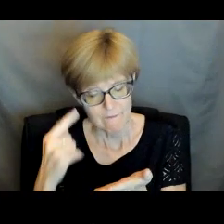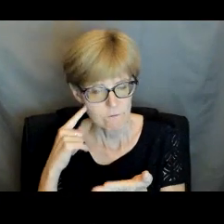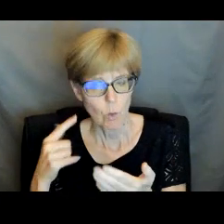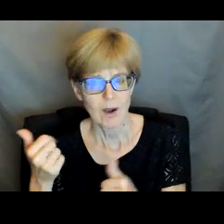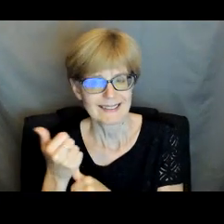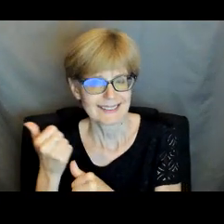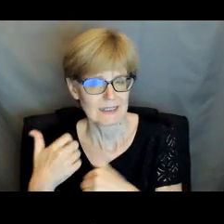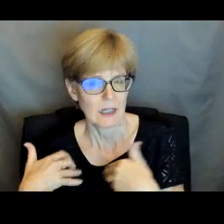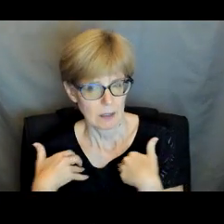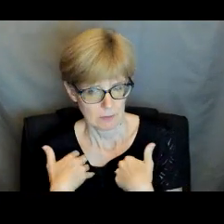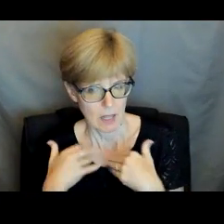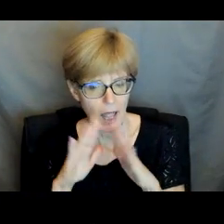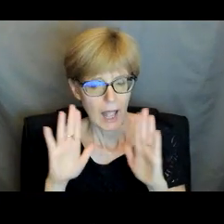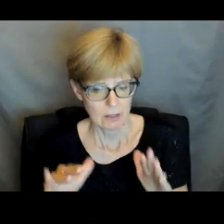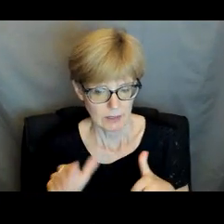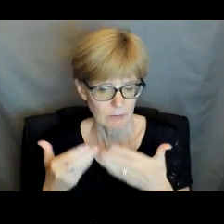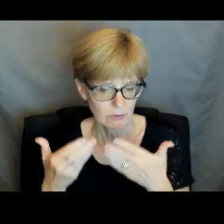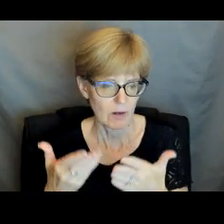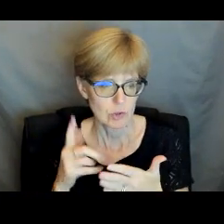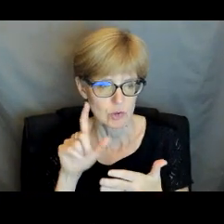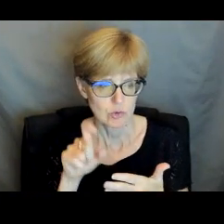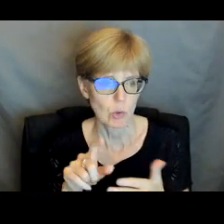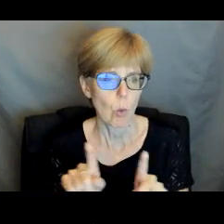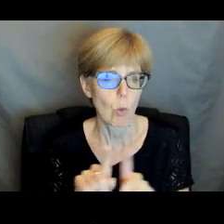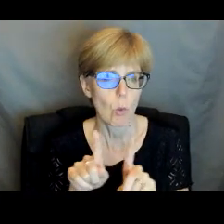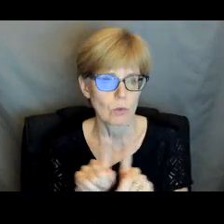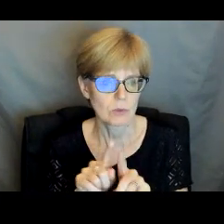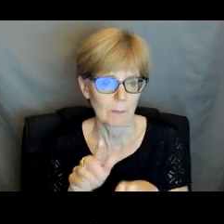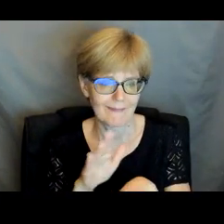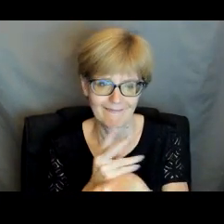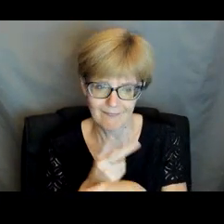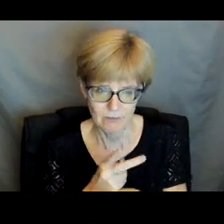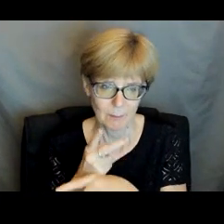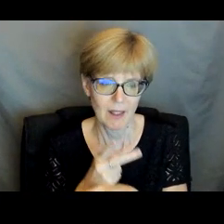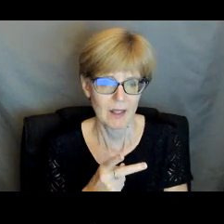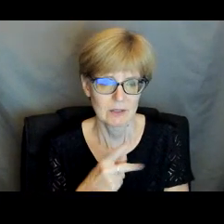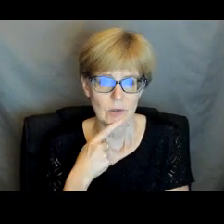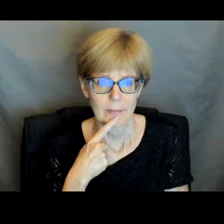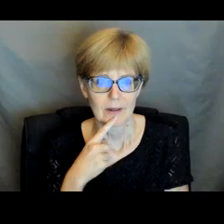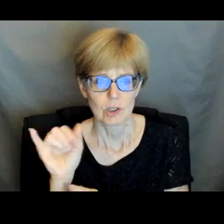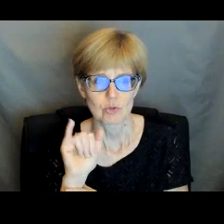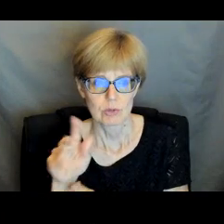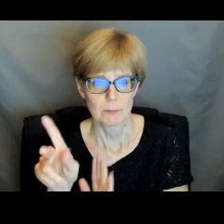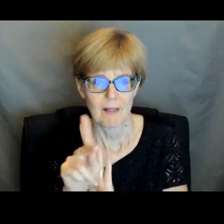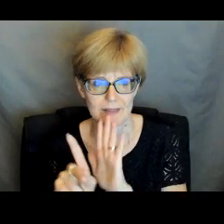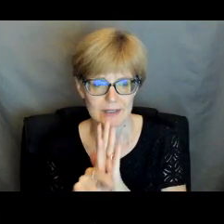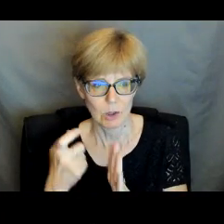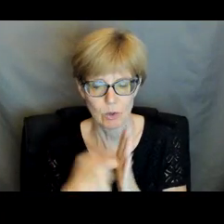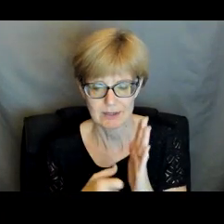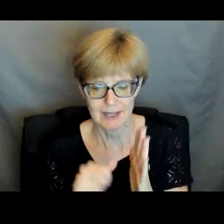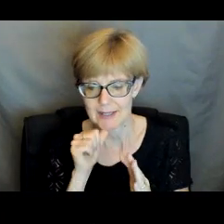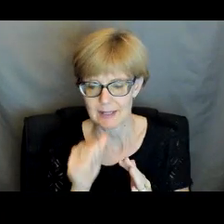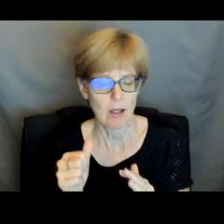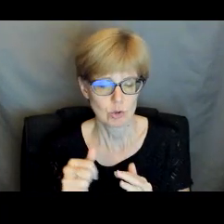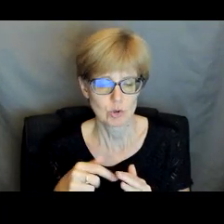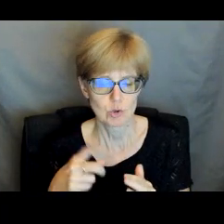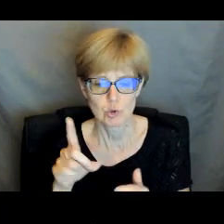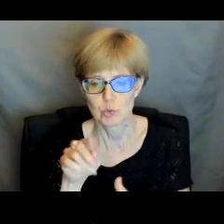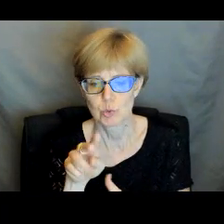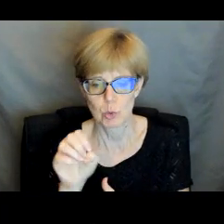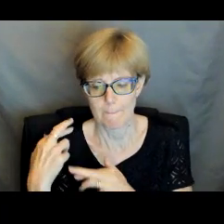about citing insurance policy cost as undue burden. So, right, we had stated that undue burden could be a reason for